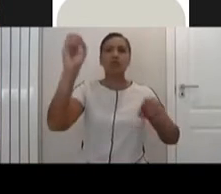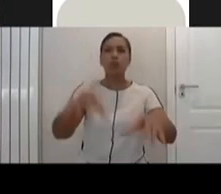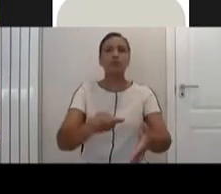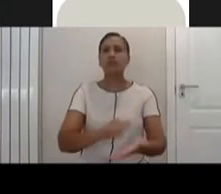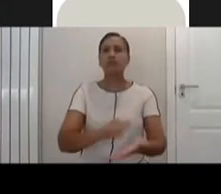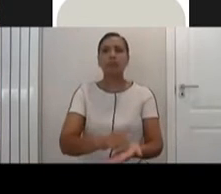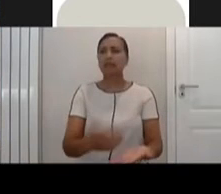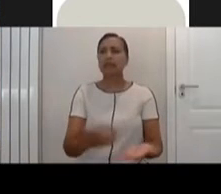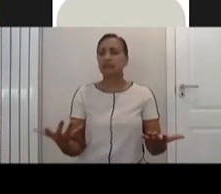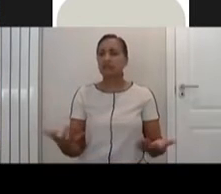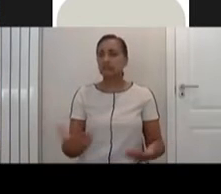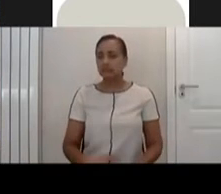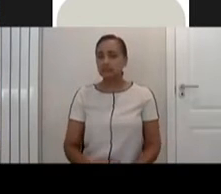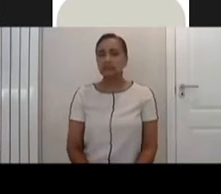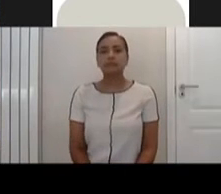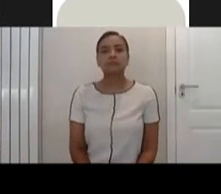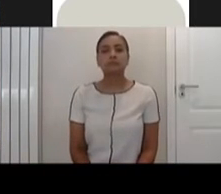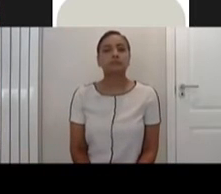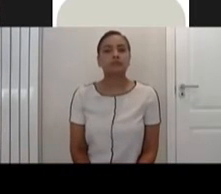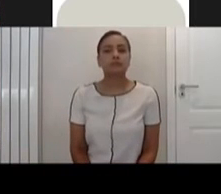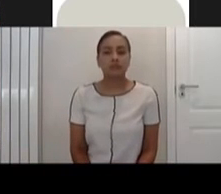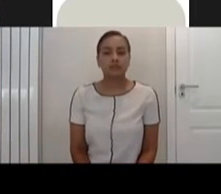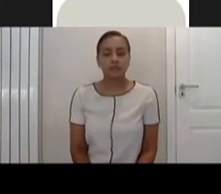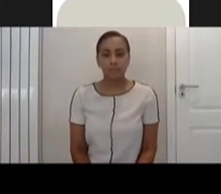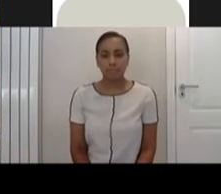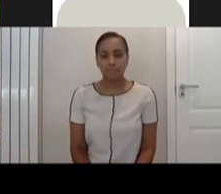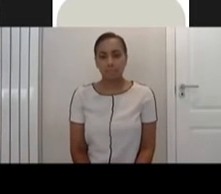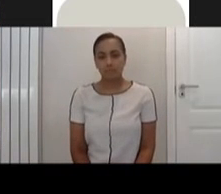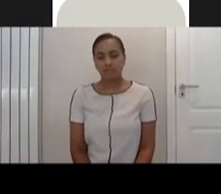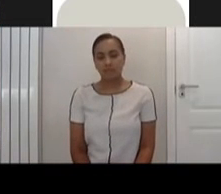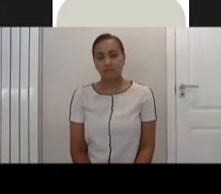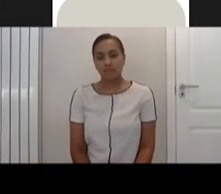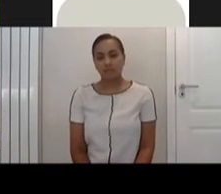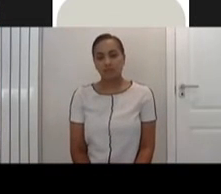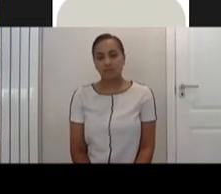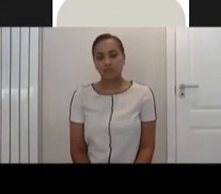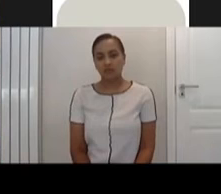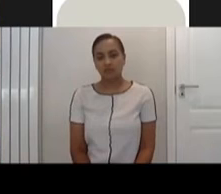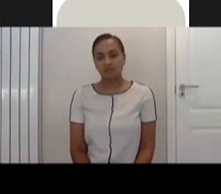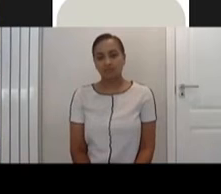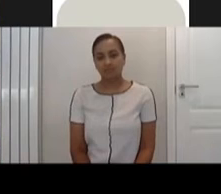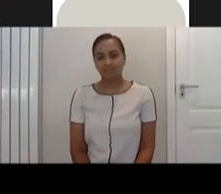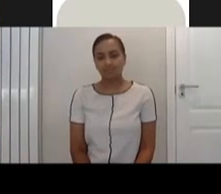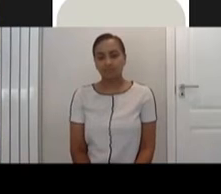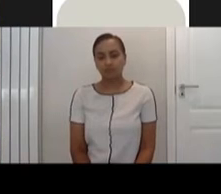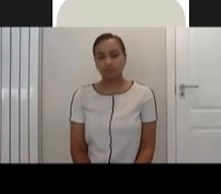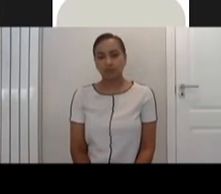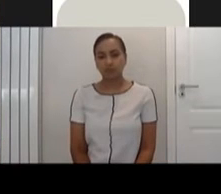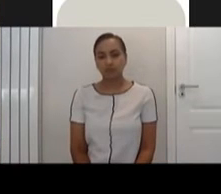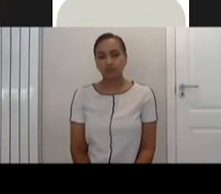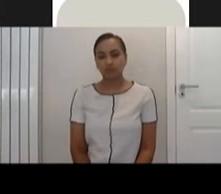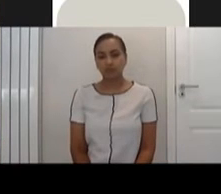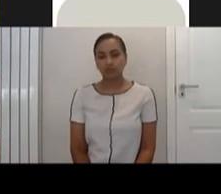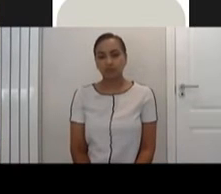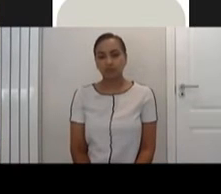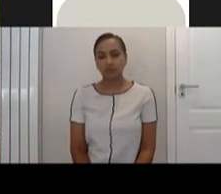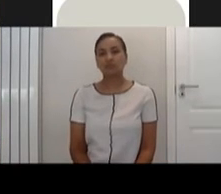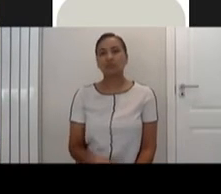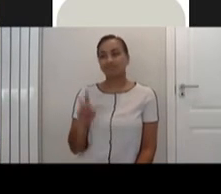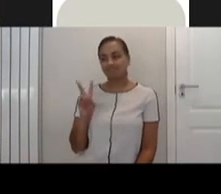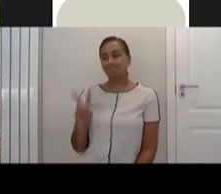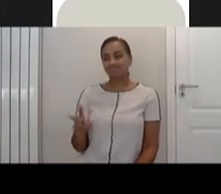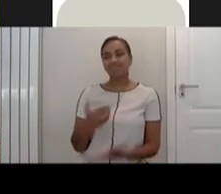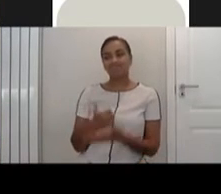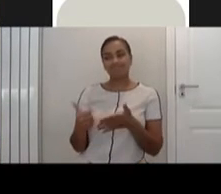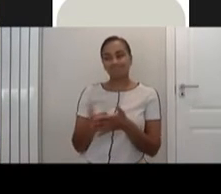Don't know who wants to take that one. Yeah, so I mean, obviously we've all seen that happening,